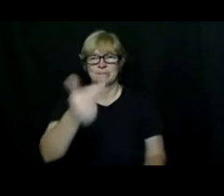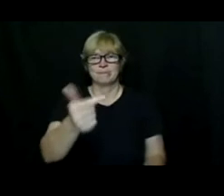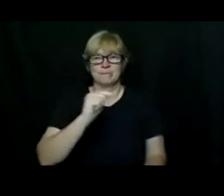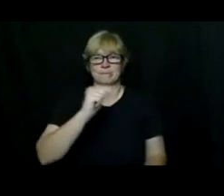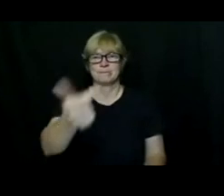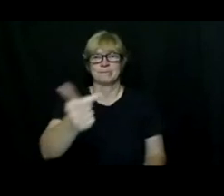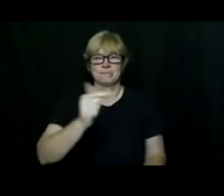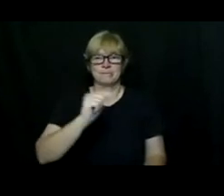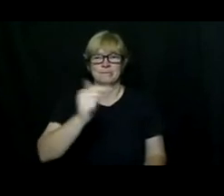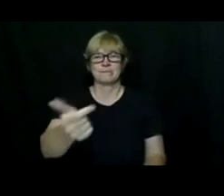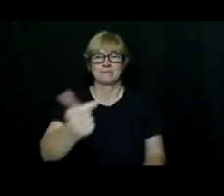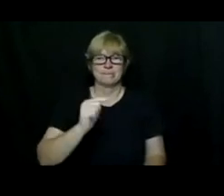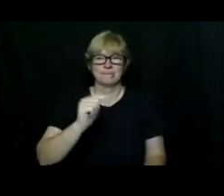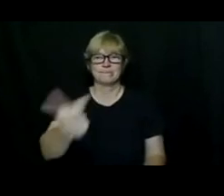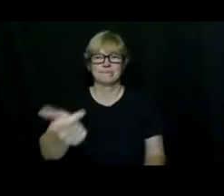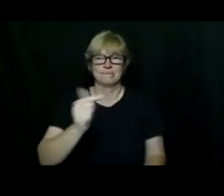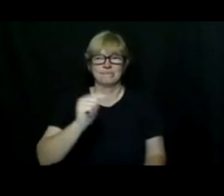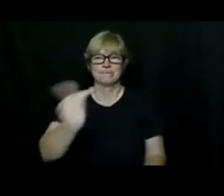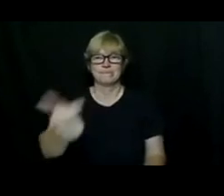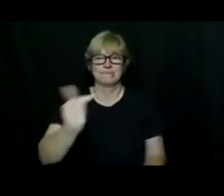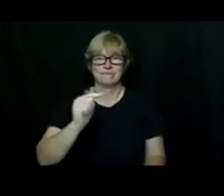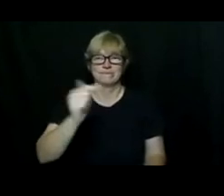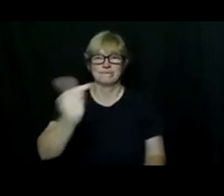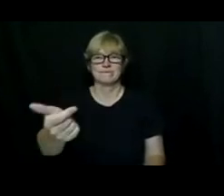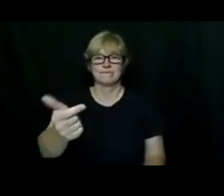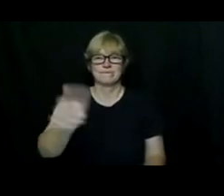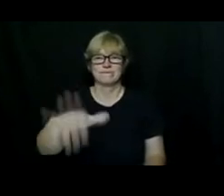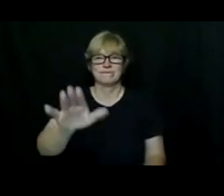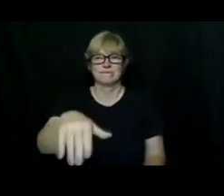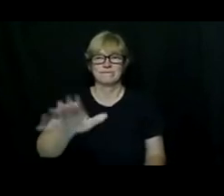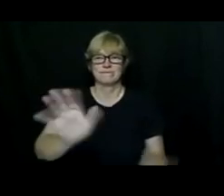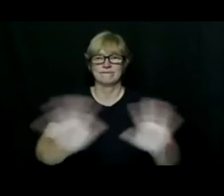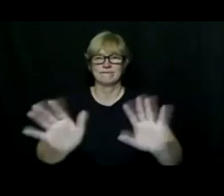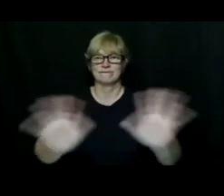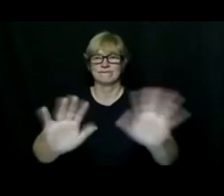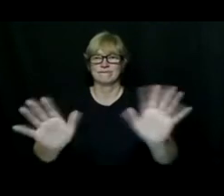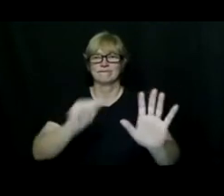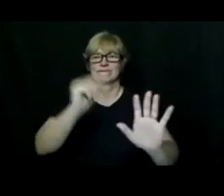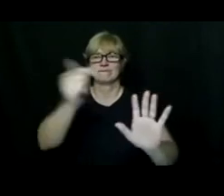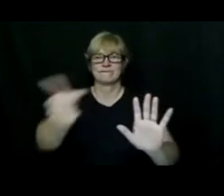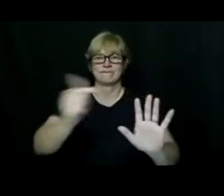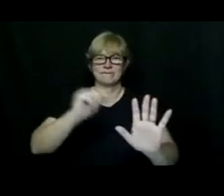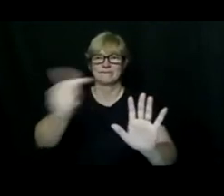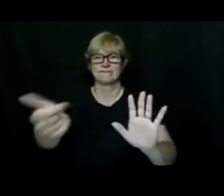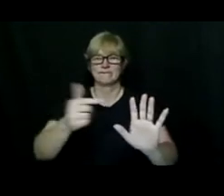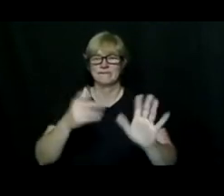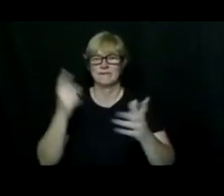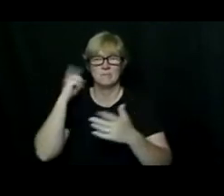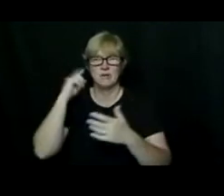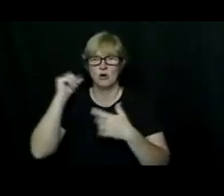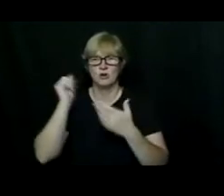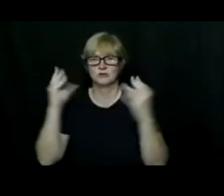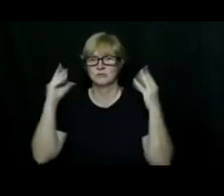down bodily interactions into sensory motor simulation. So it is considered by some as weak embodied cognition. And then we